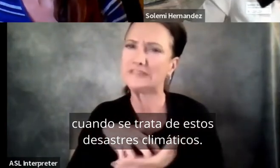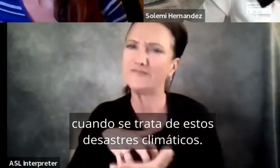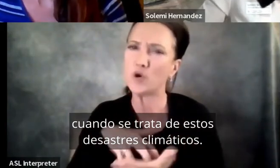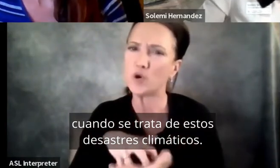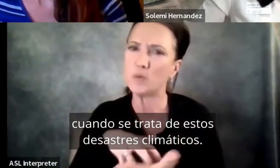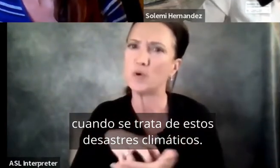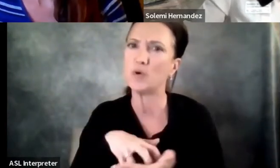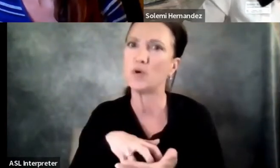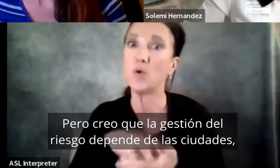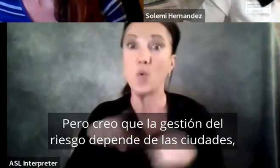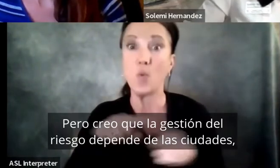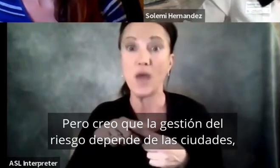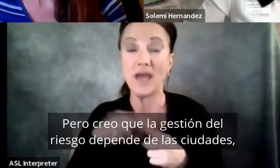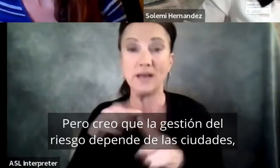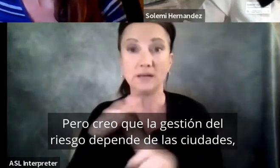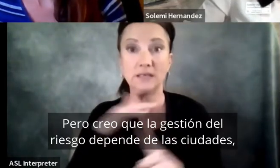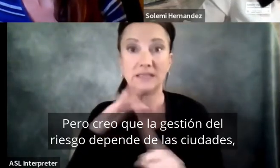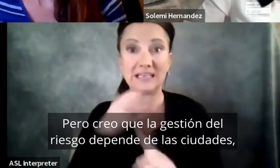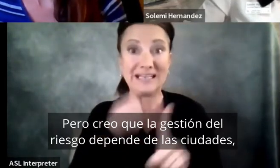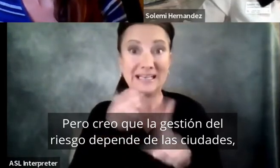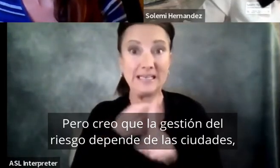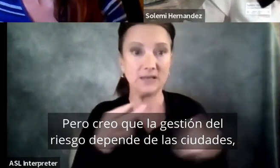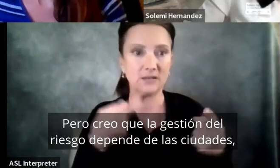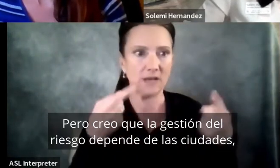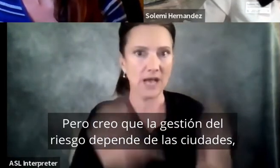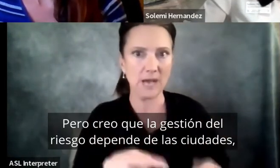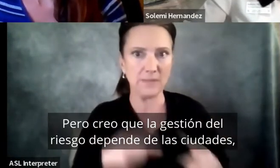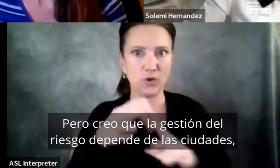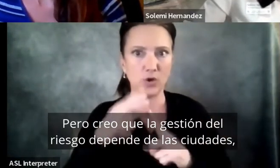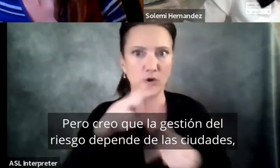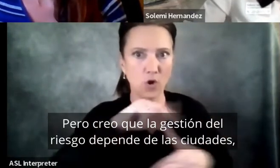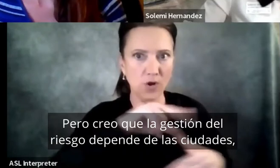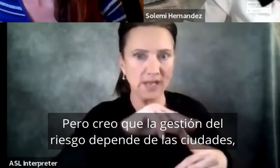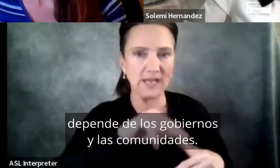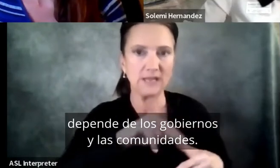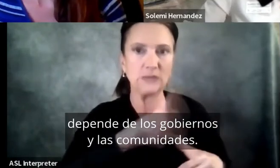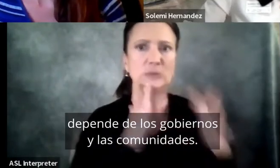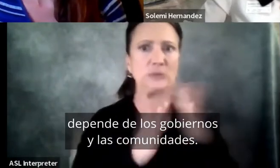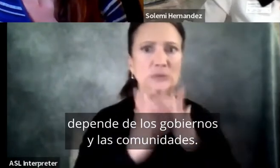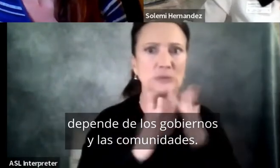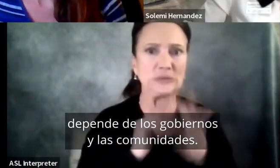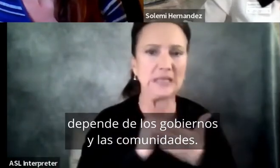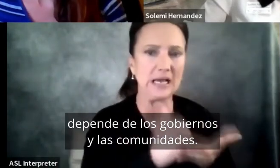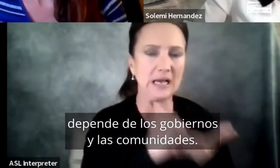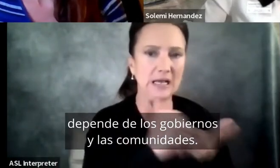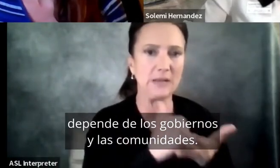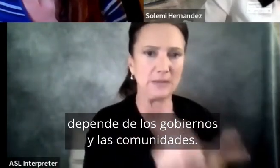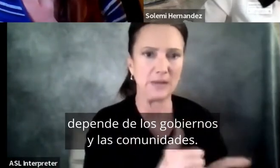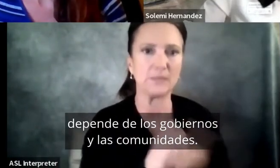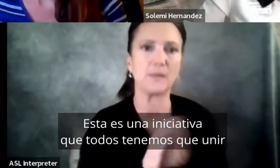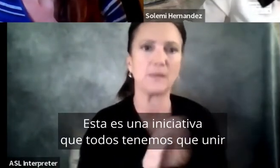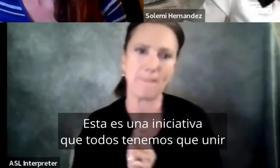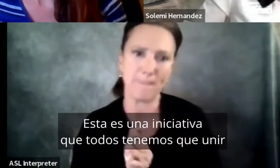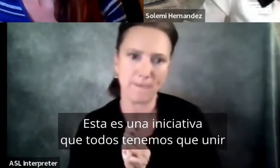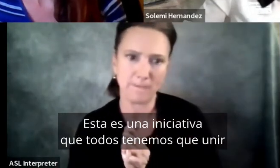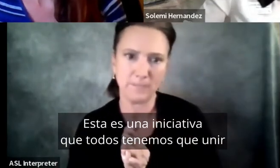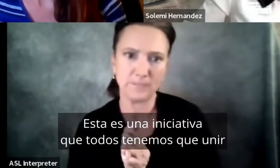climate disasters. But, you know, I think the risk management is up to the cities, it's up to the governments and the community.